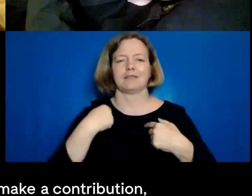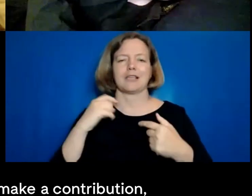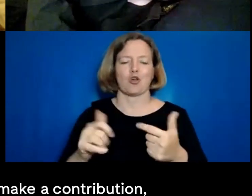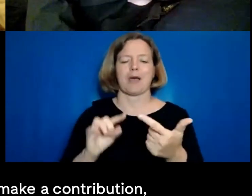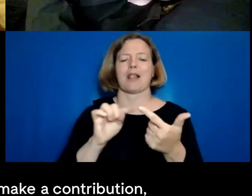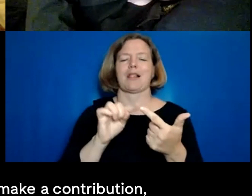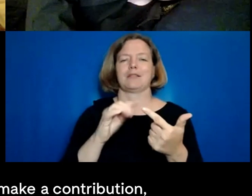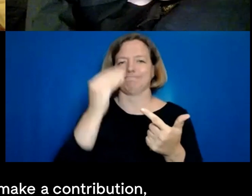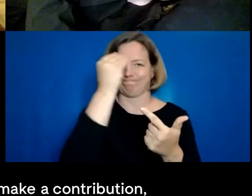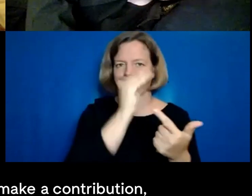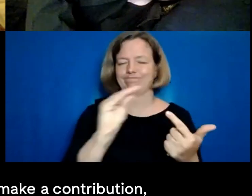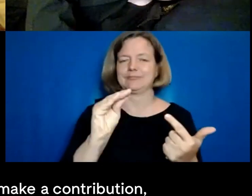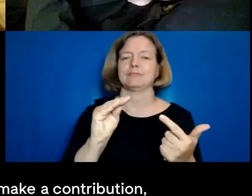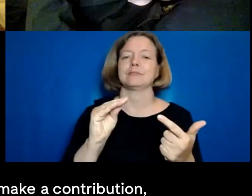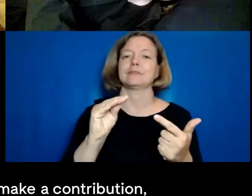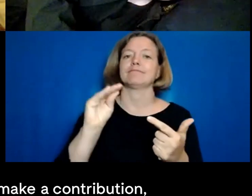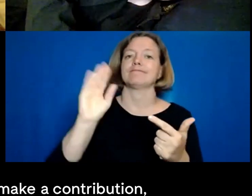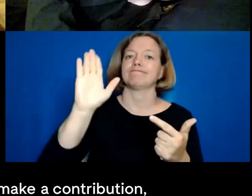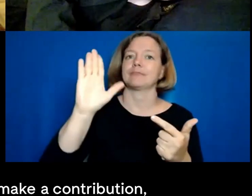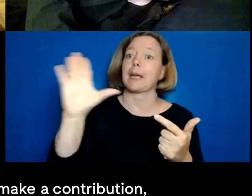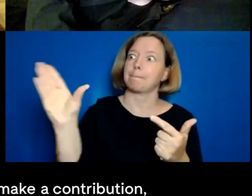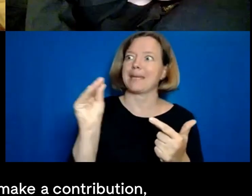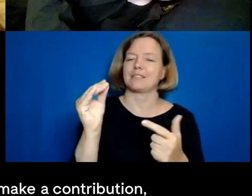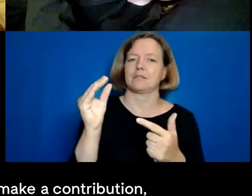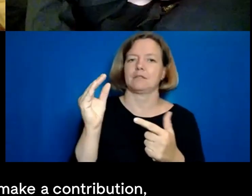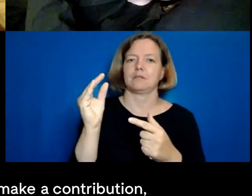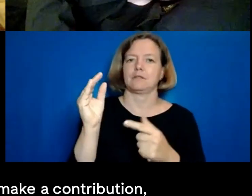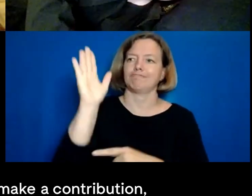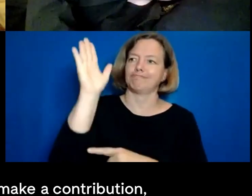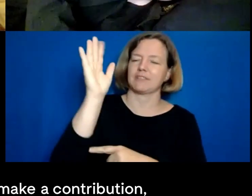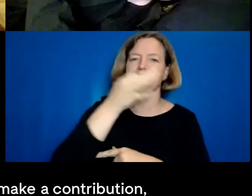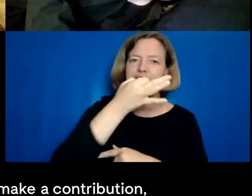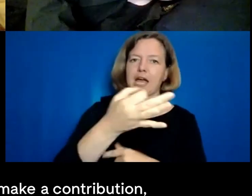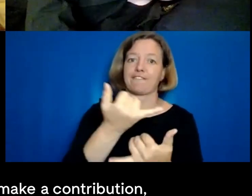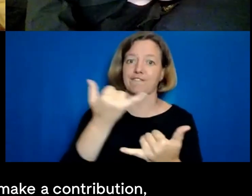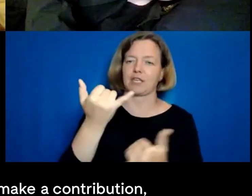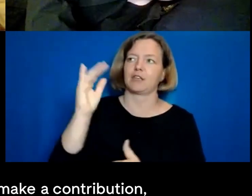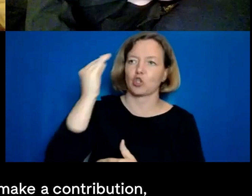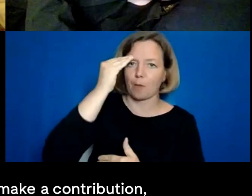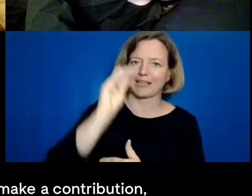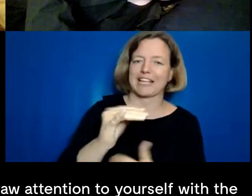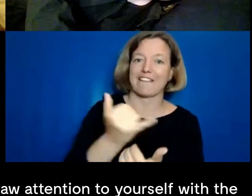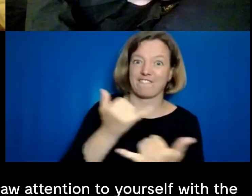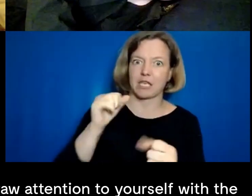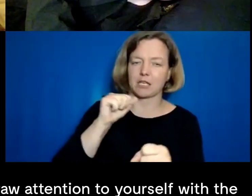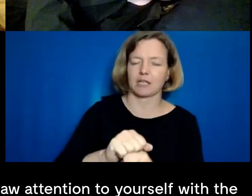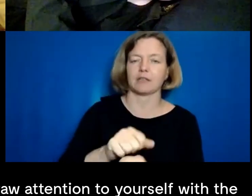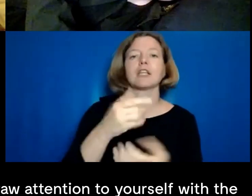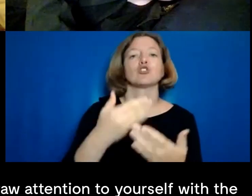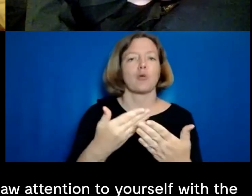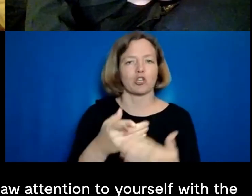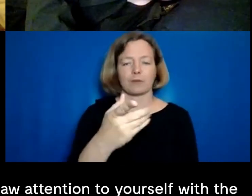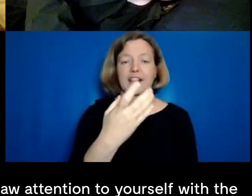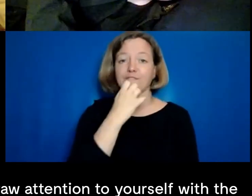So if you want to make a contribution, ask the question either in sign language or